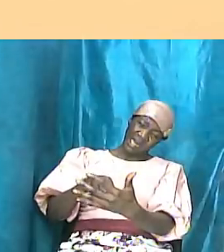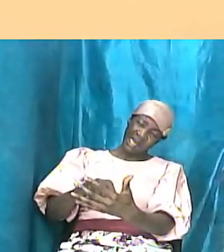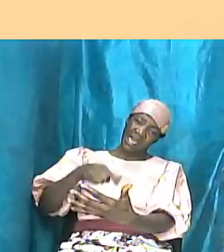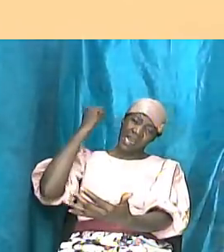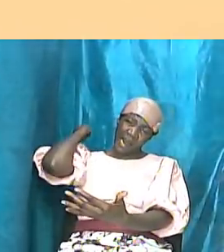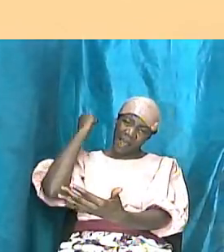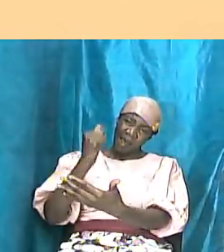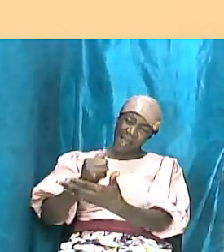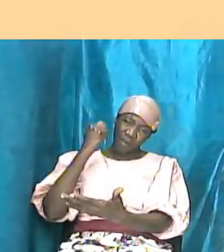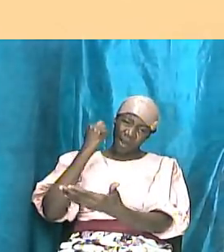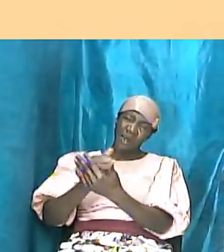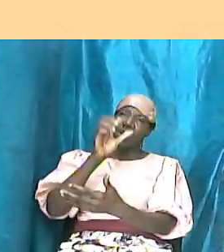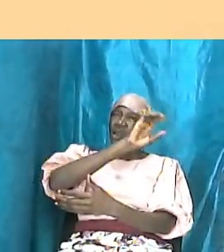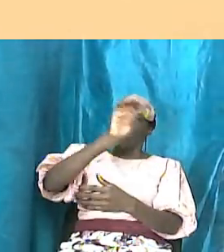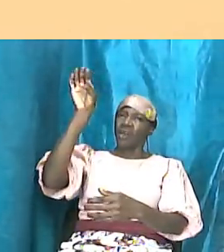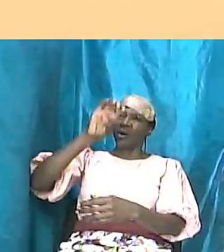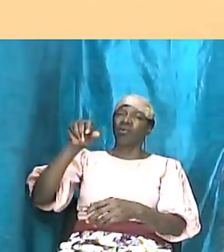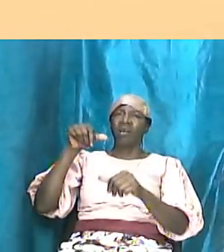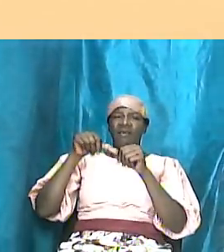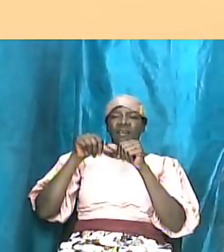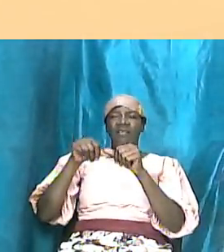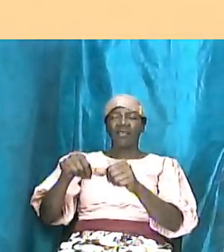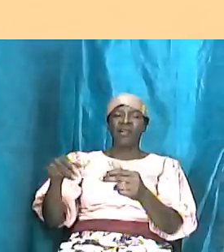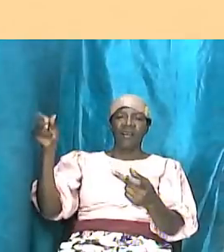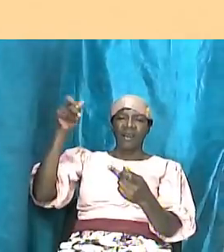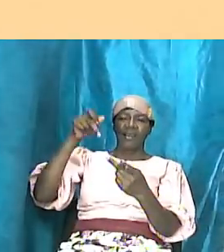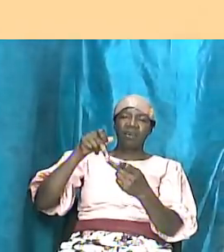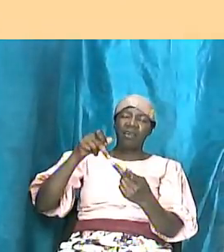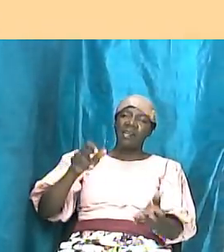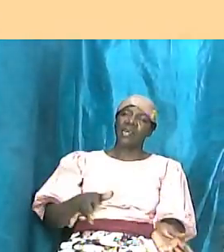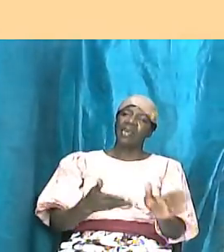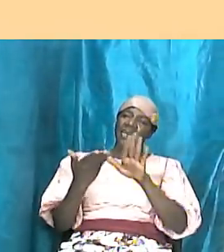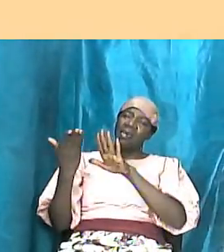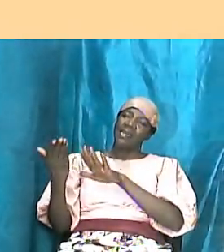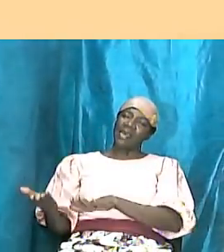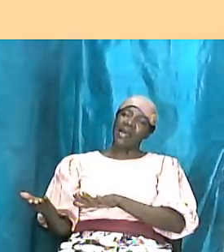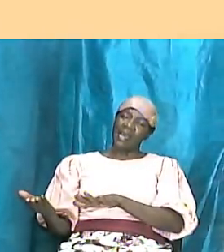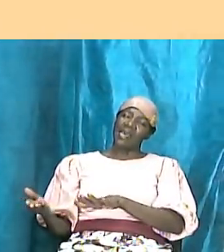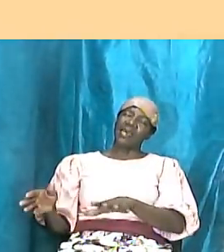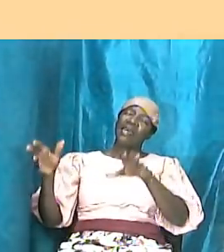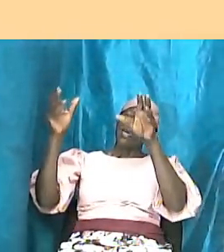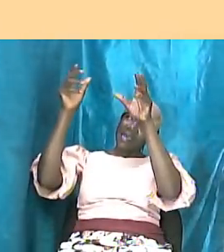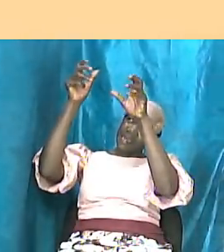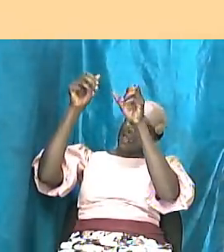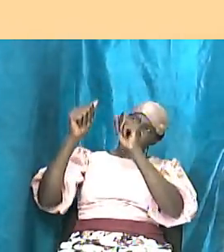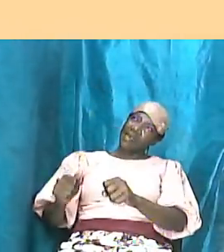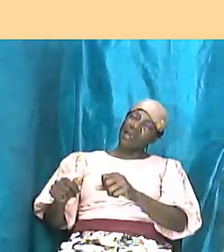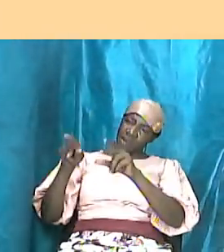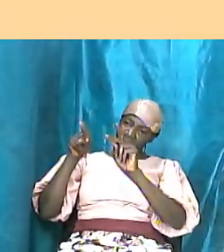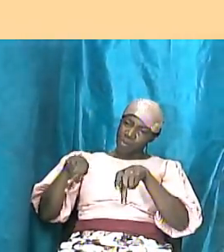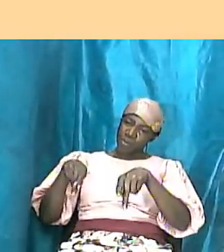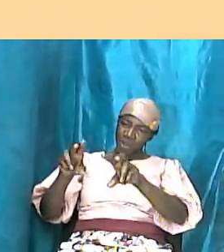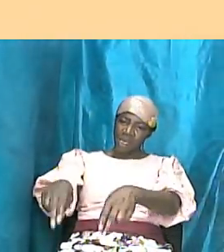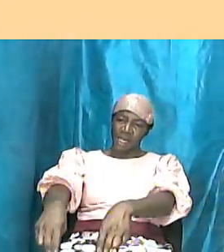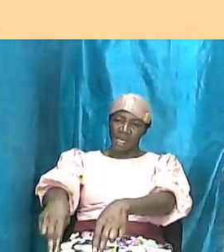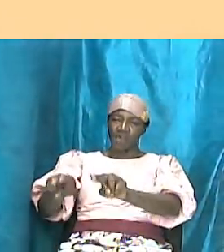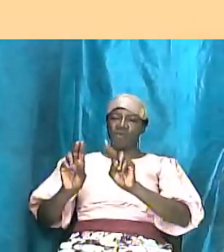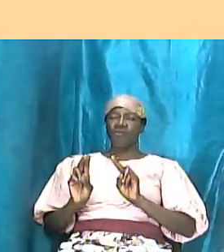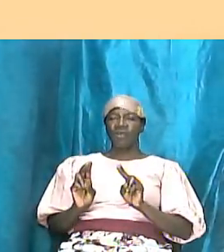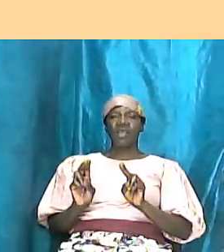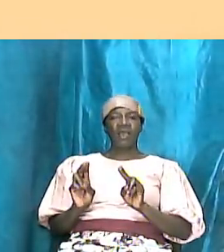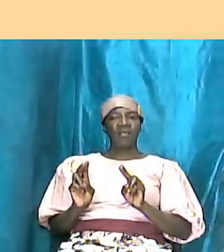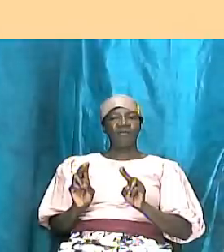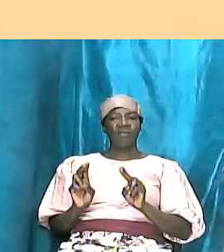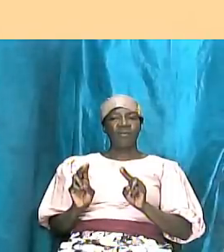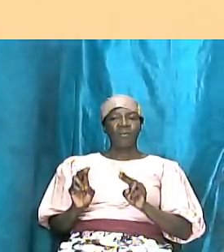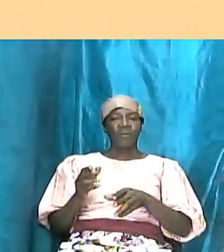and he stayed there until he died, and then he was taken down and he was put in the grave. So the process in